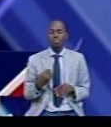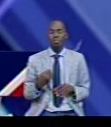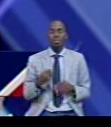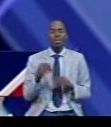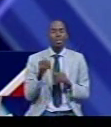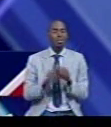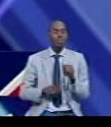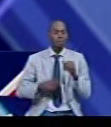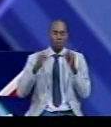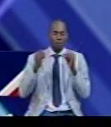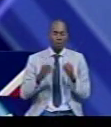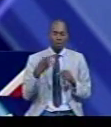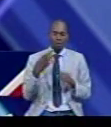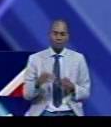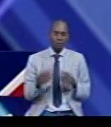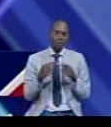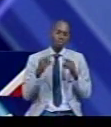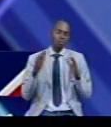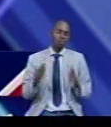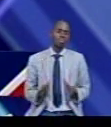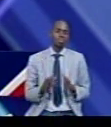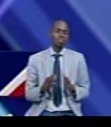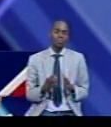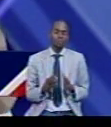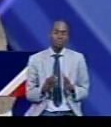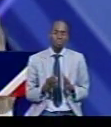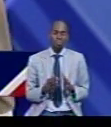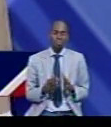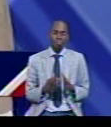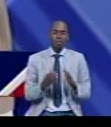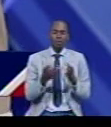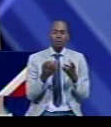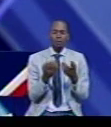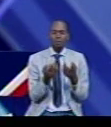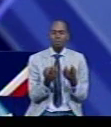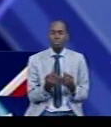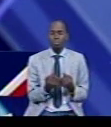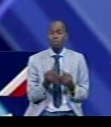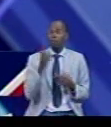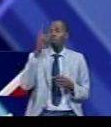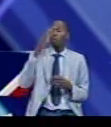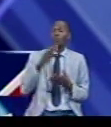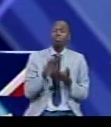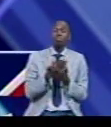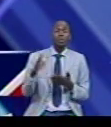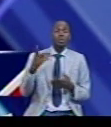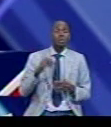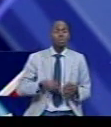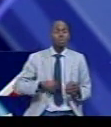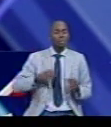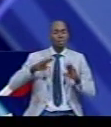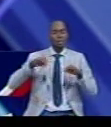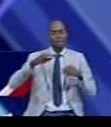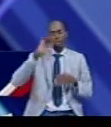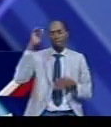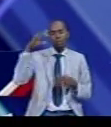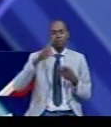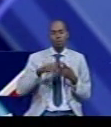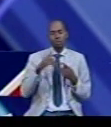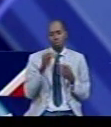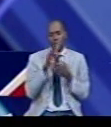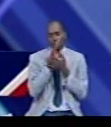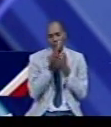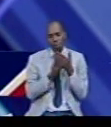of the enemy. God is against the proud. God receives the proud, and he gives grace unto the humble.